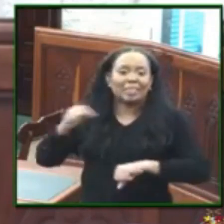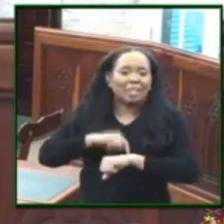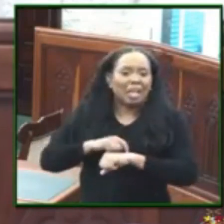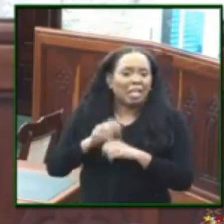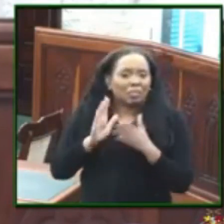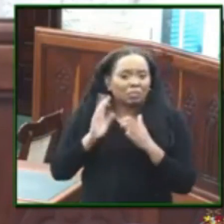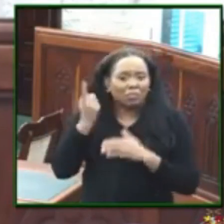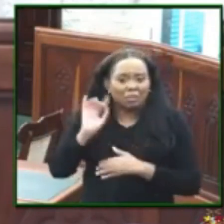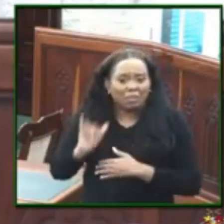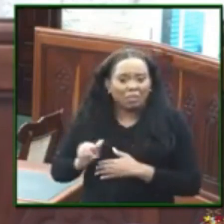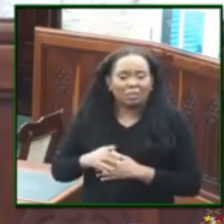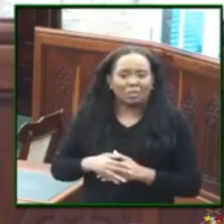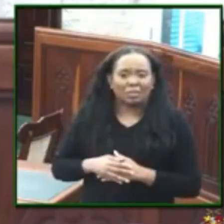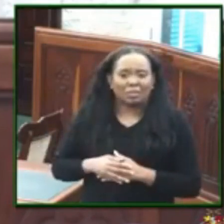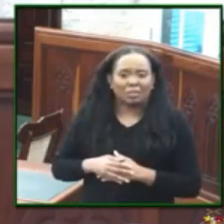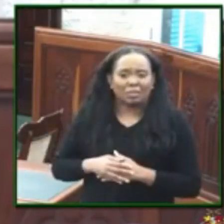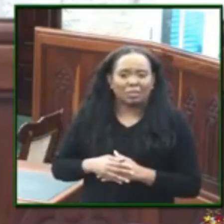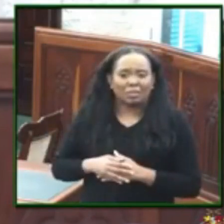hooray.